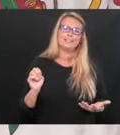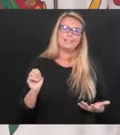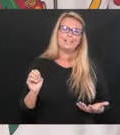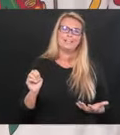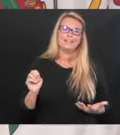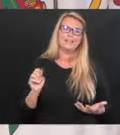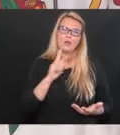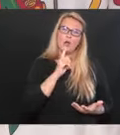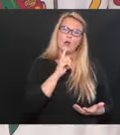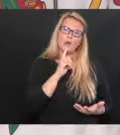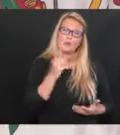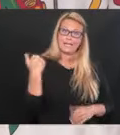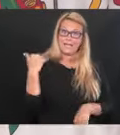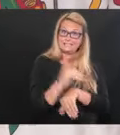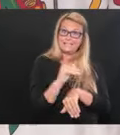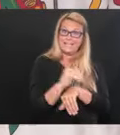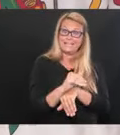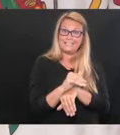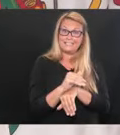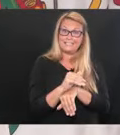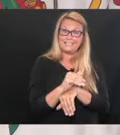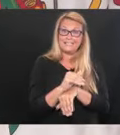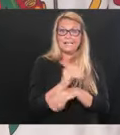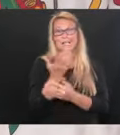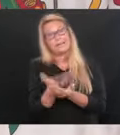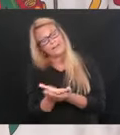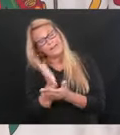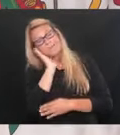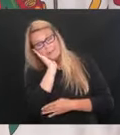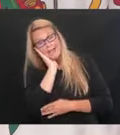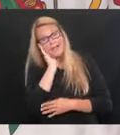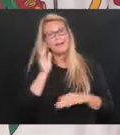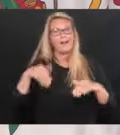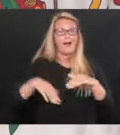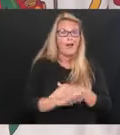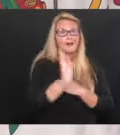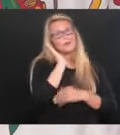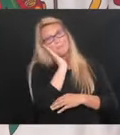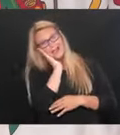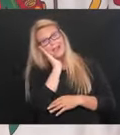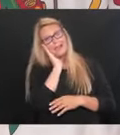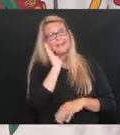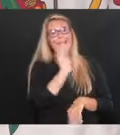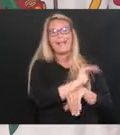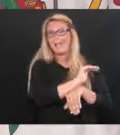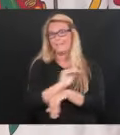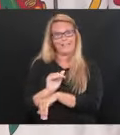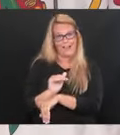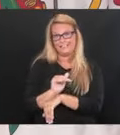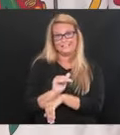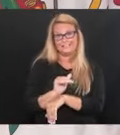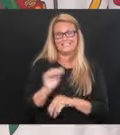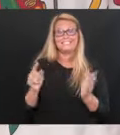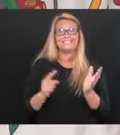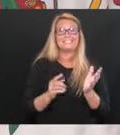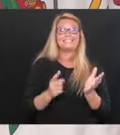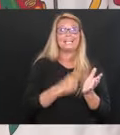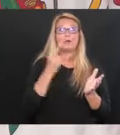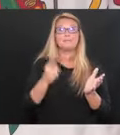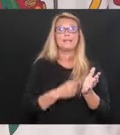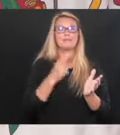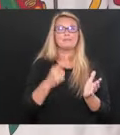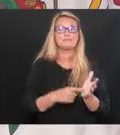she really, last night, she's either in the bed or under the bed every night, and then there's times, when